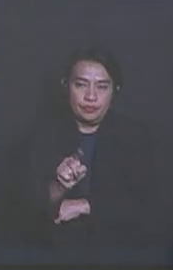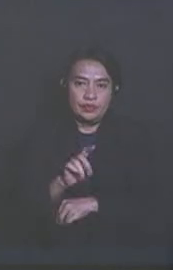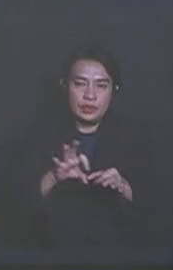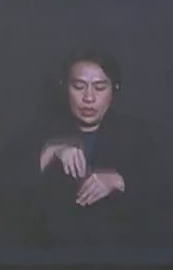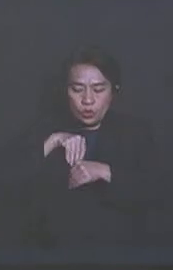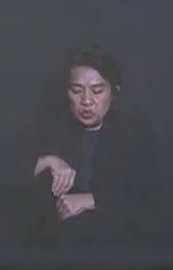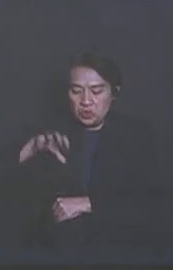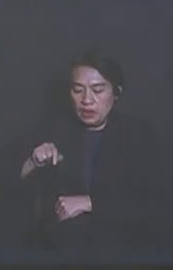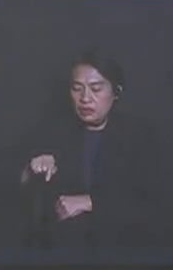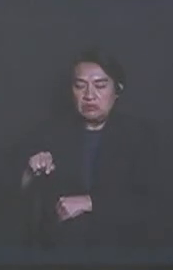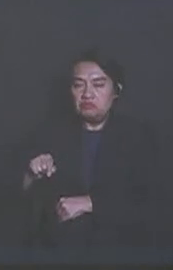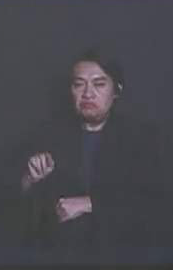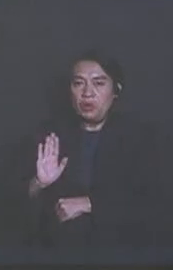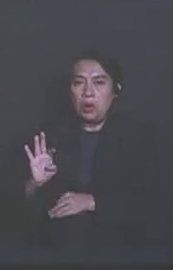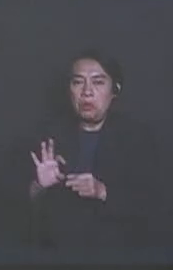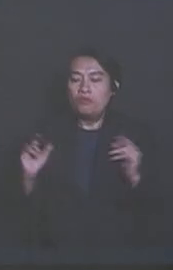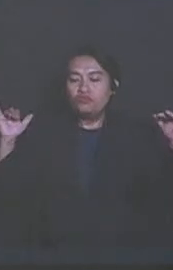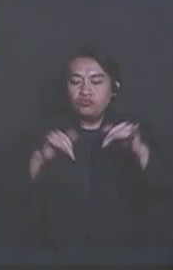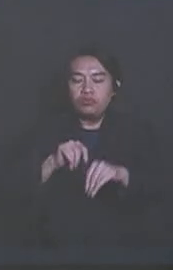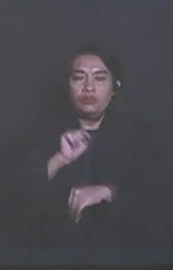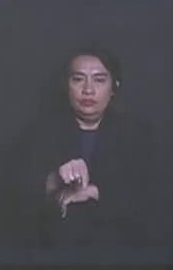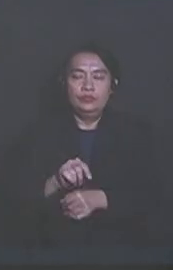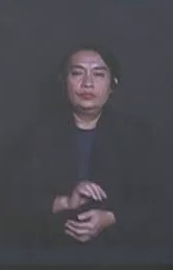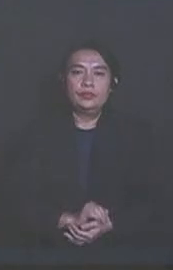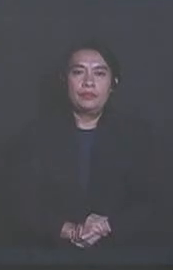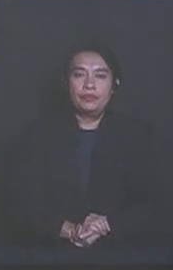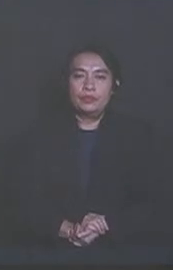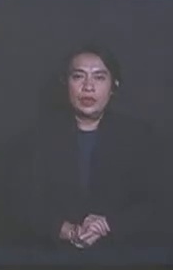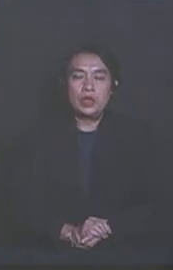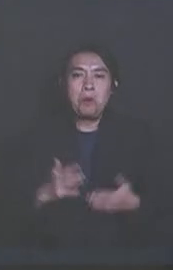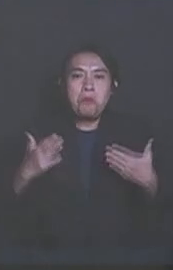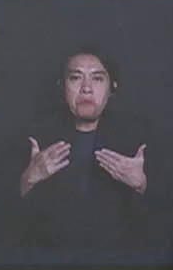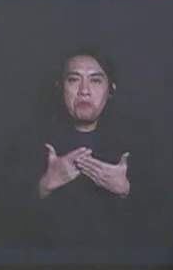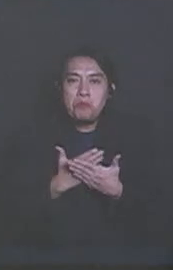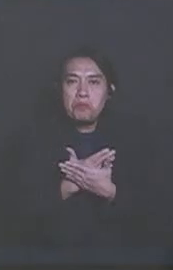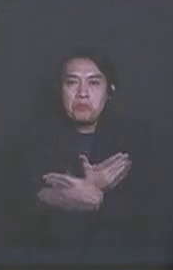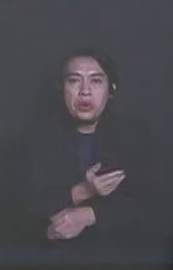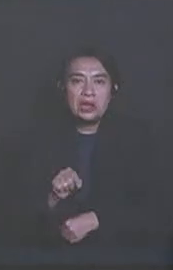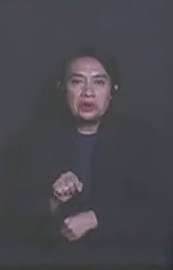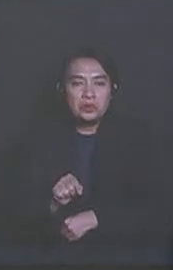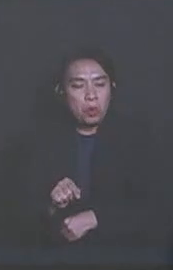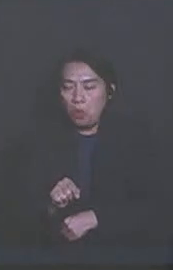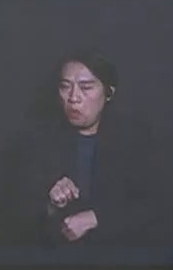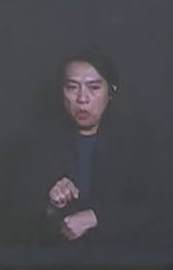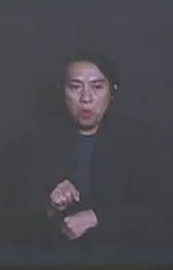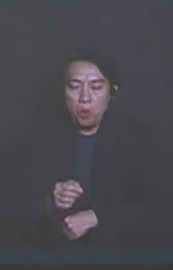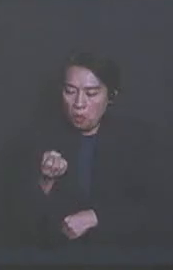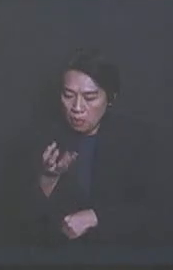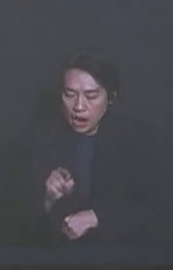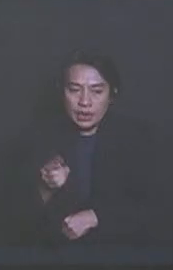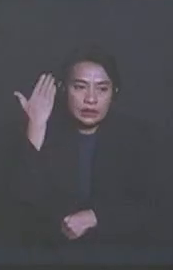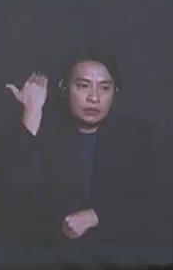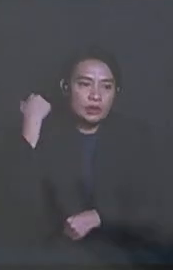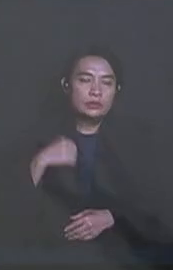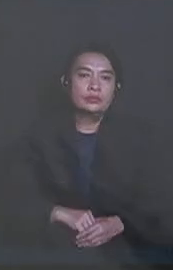It had changed considerably over time. Robert Moses, the same guy who I was mentioning